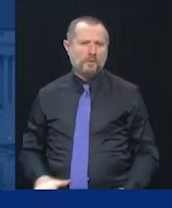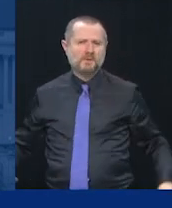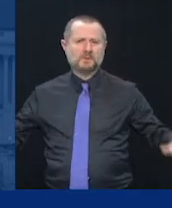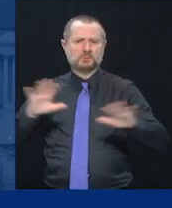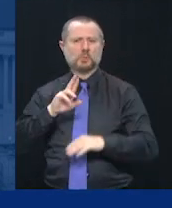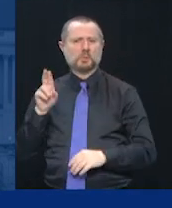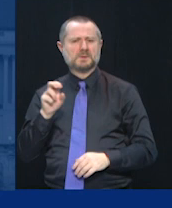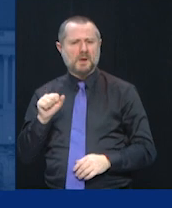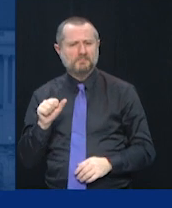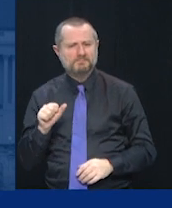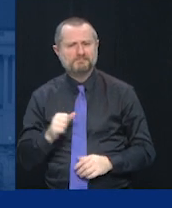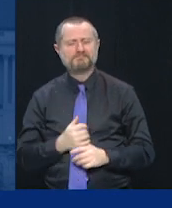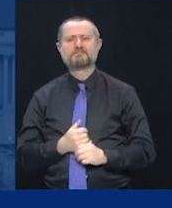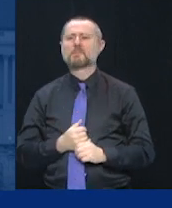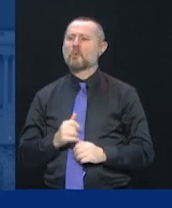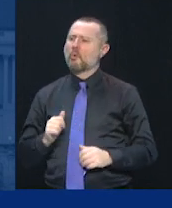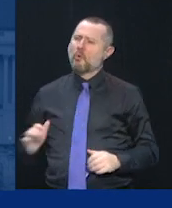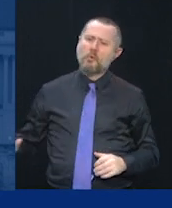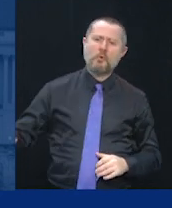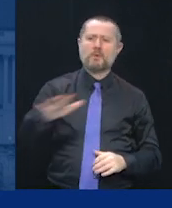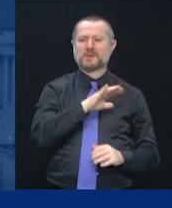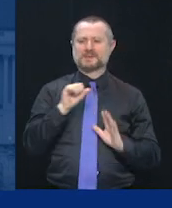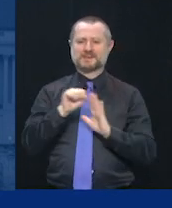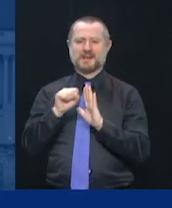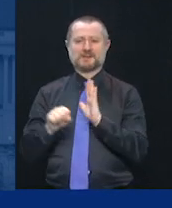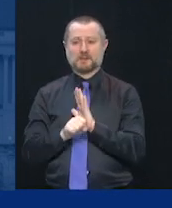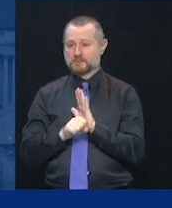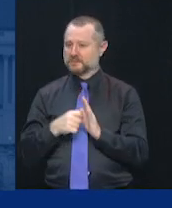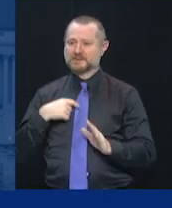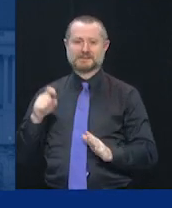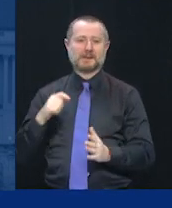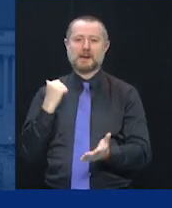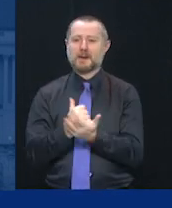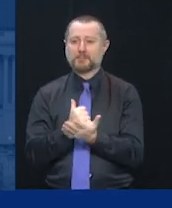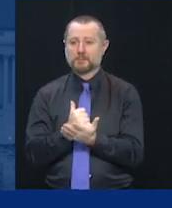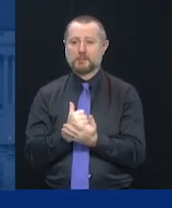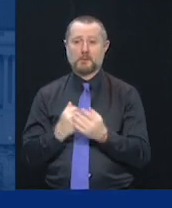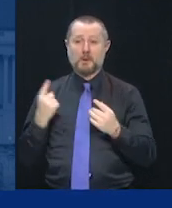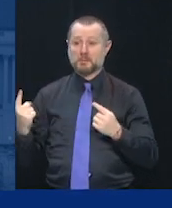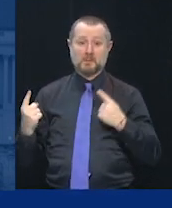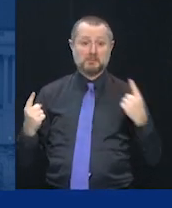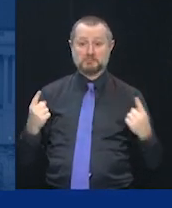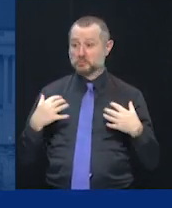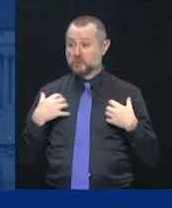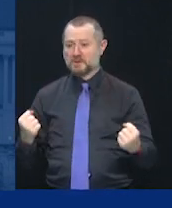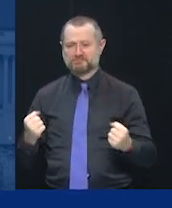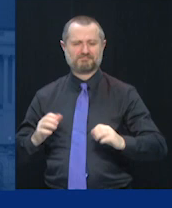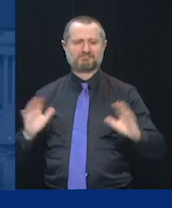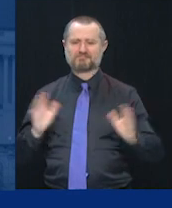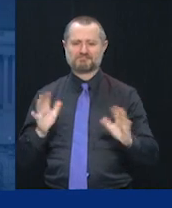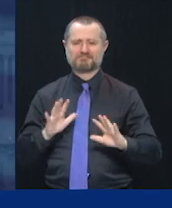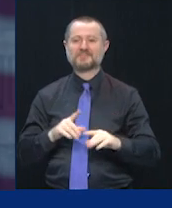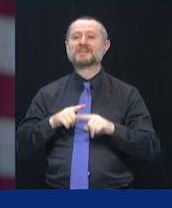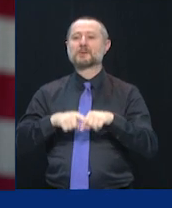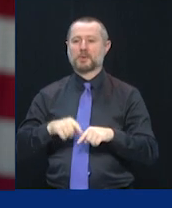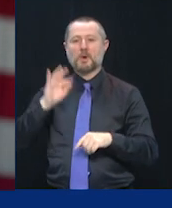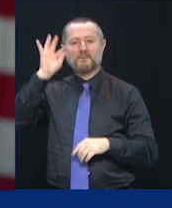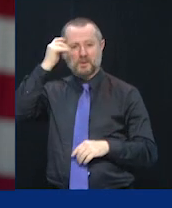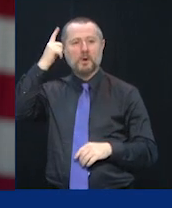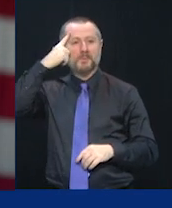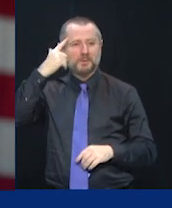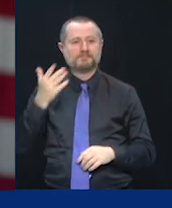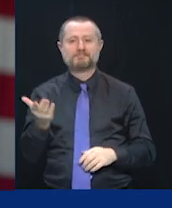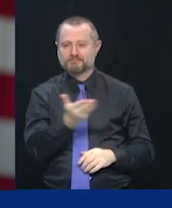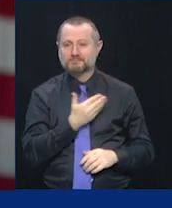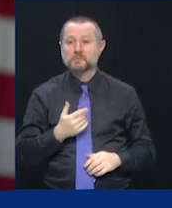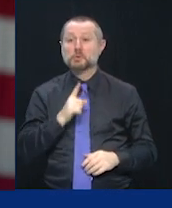And no state can recover on its own, and we need federal help. And it's in the nation's best interest